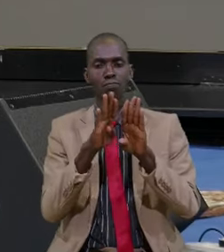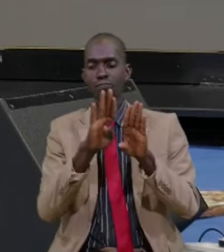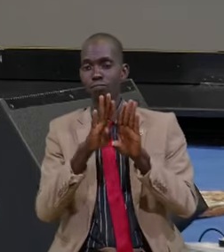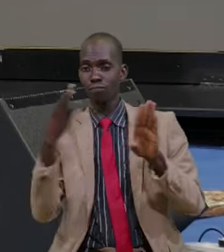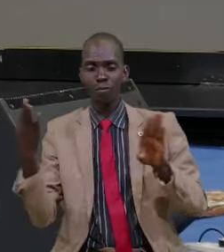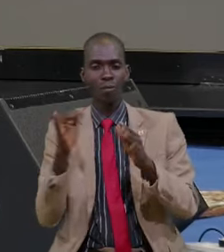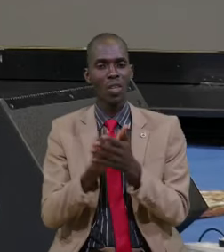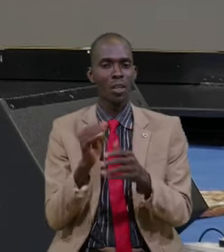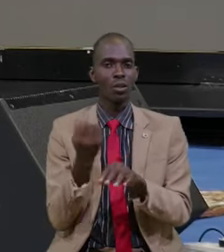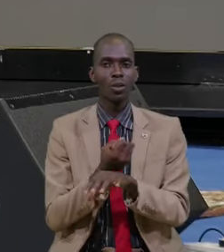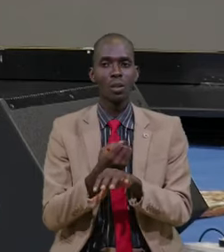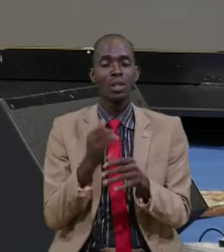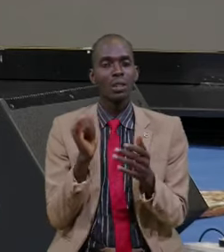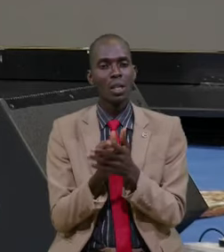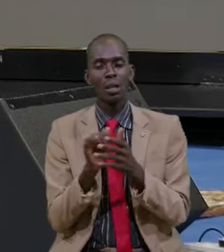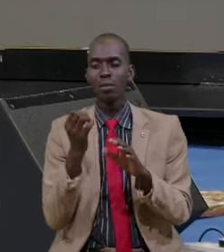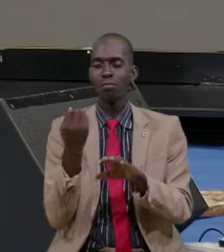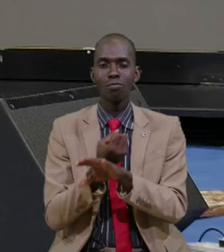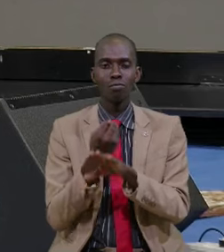permanent bondage.